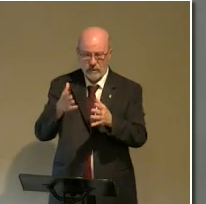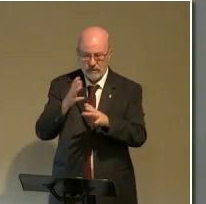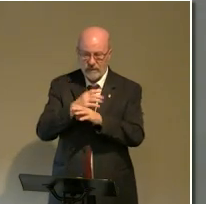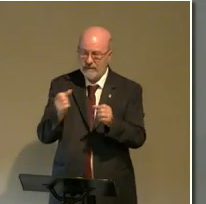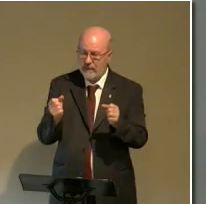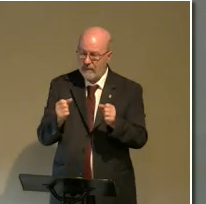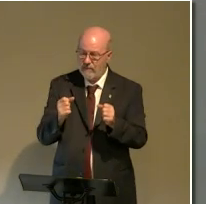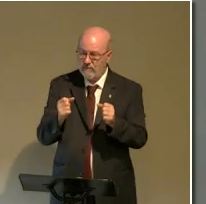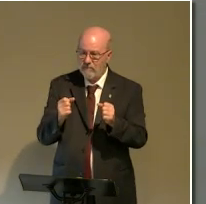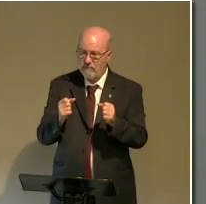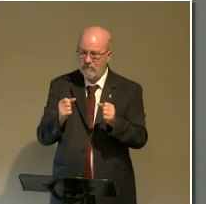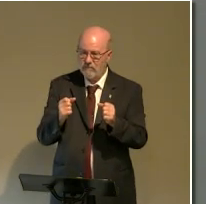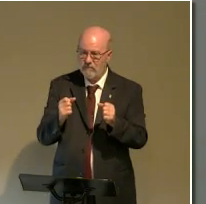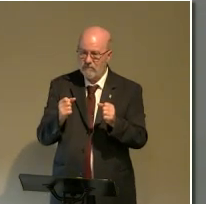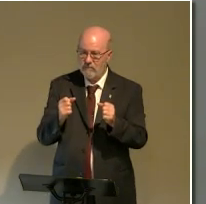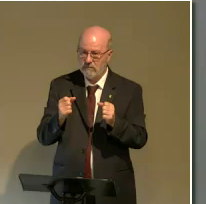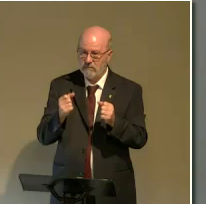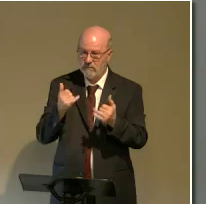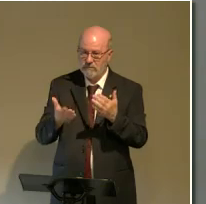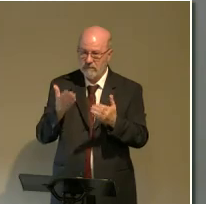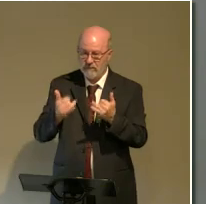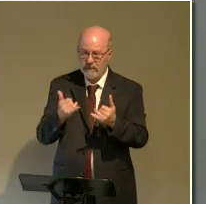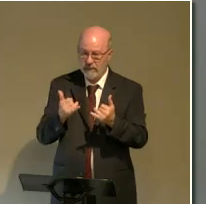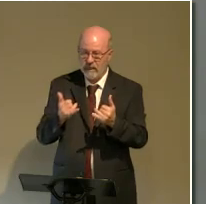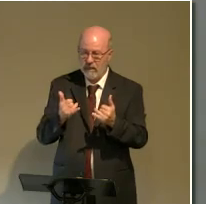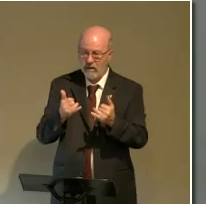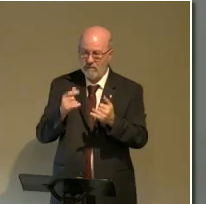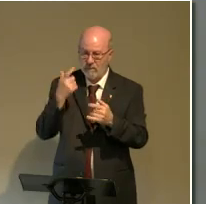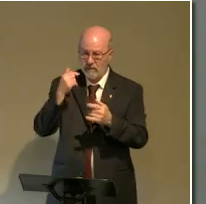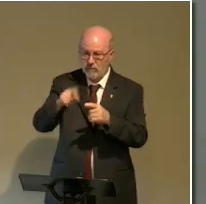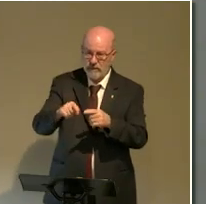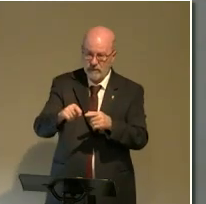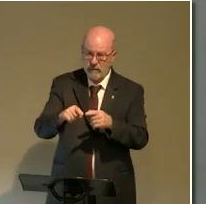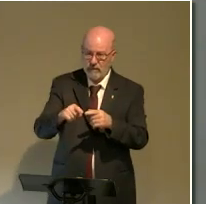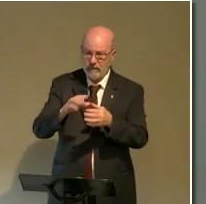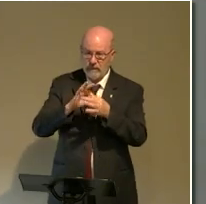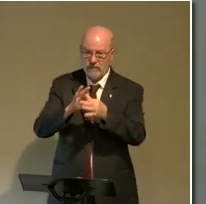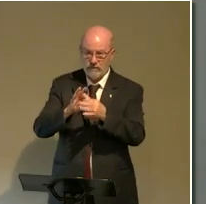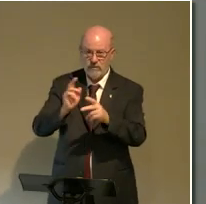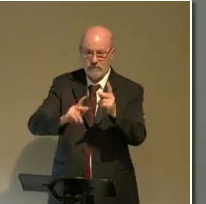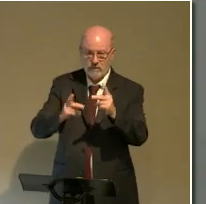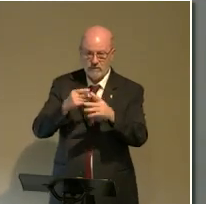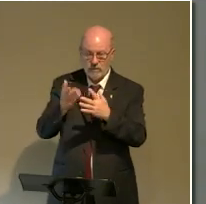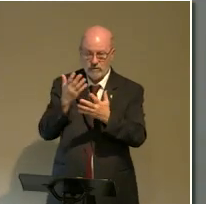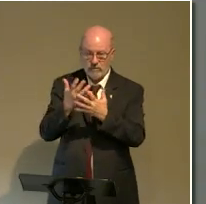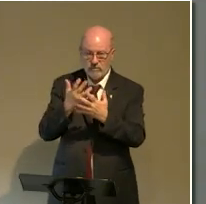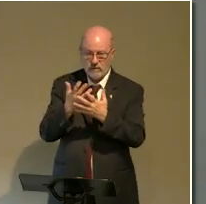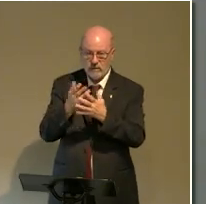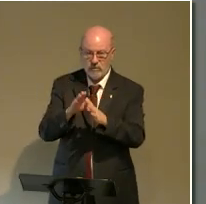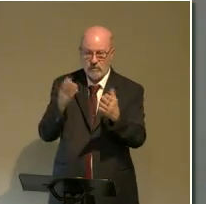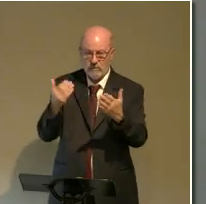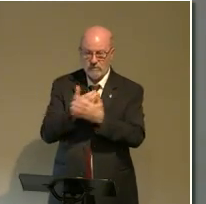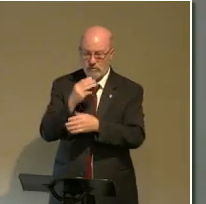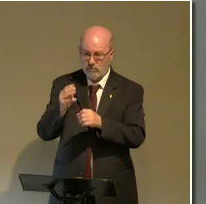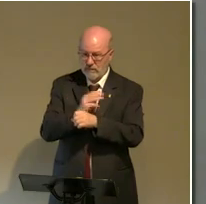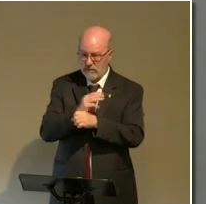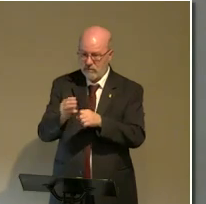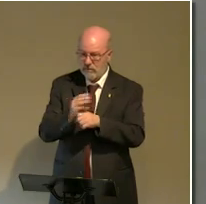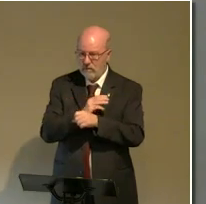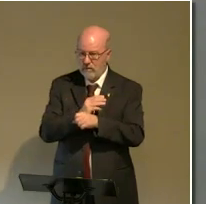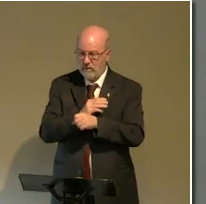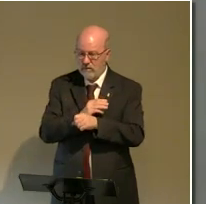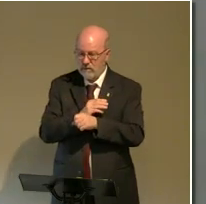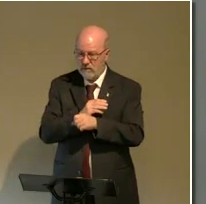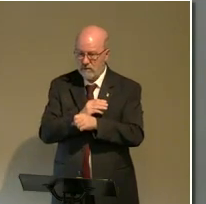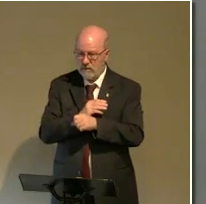get saved, it's through him. Maybe now, because he went there, he can relate to people who went to prison. Opens up a whole new ministry,